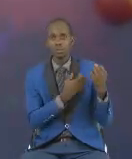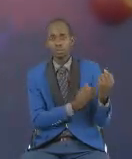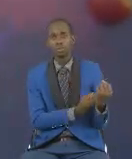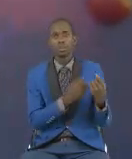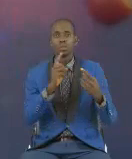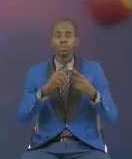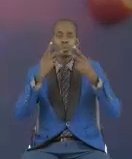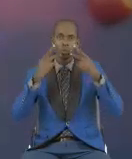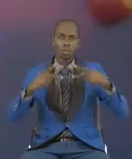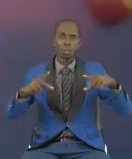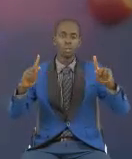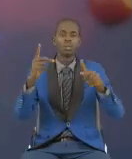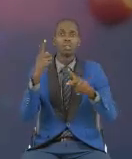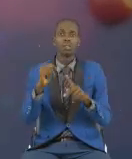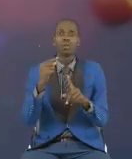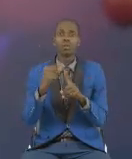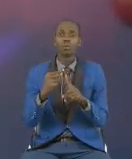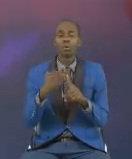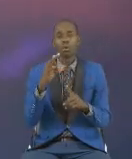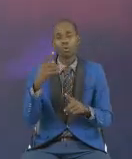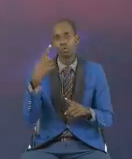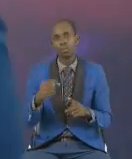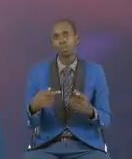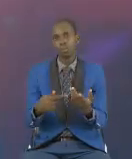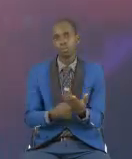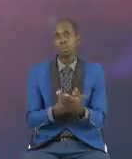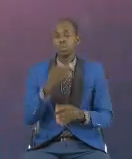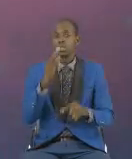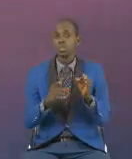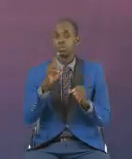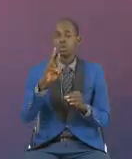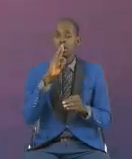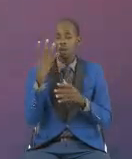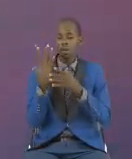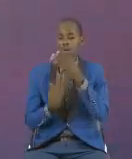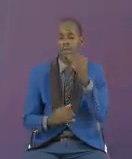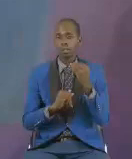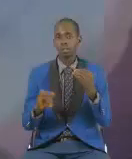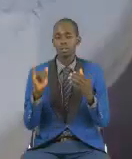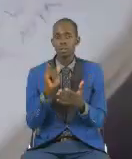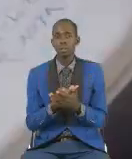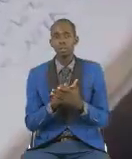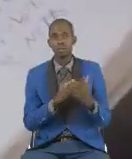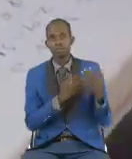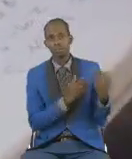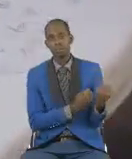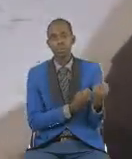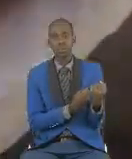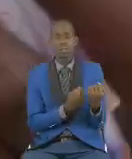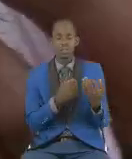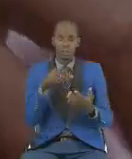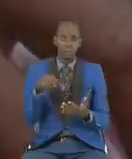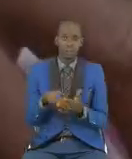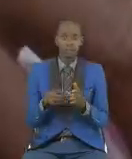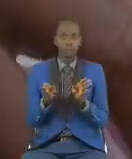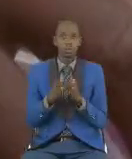the word of the gospel. If you're lacking in courage, this session,